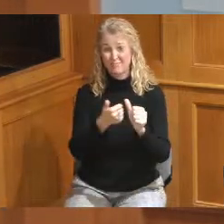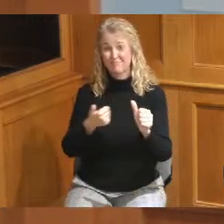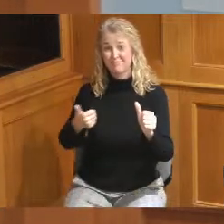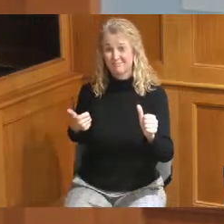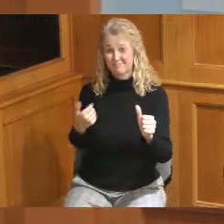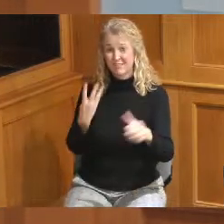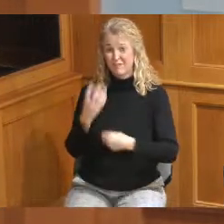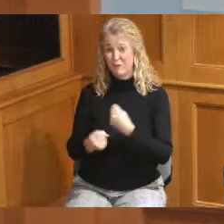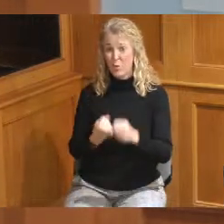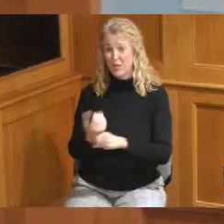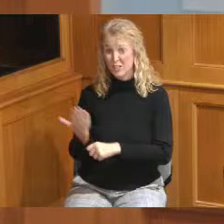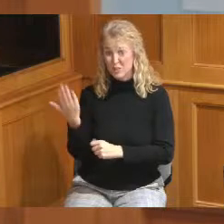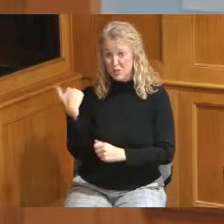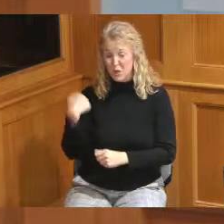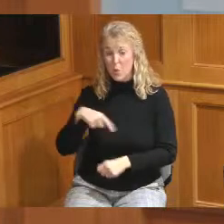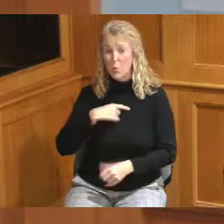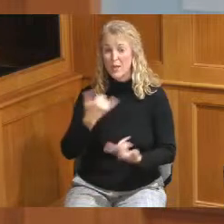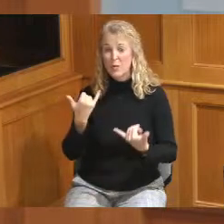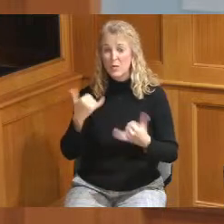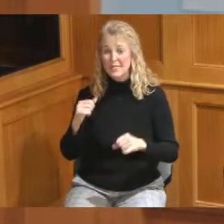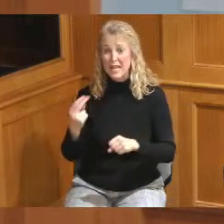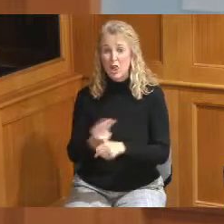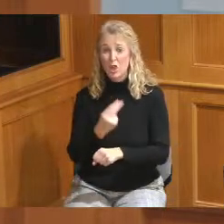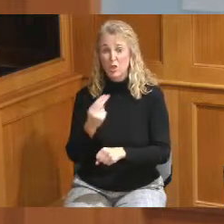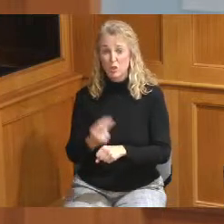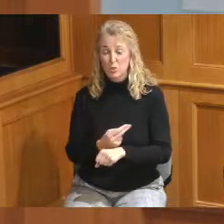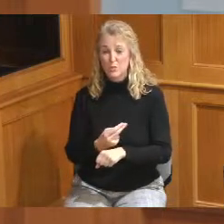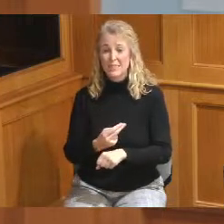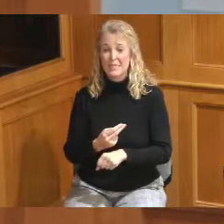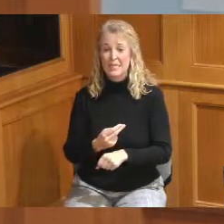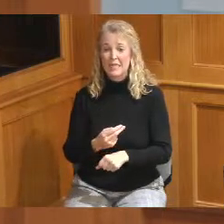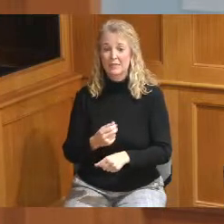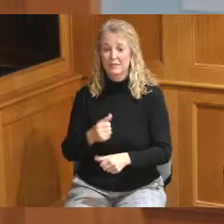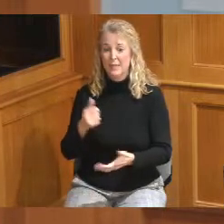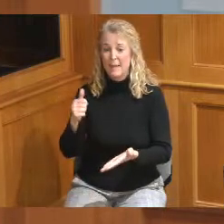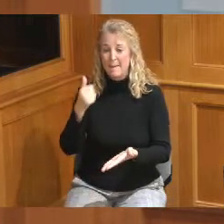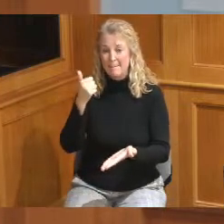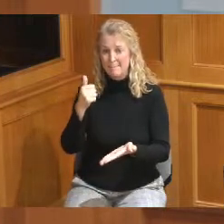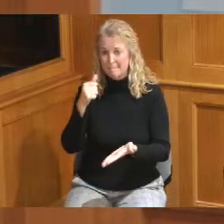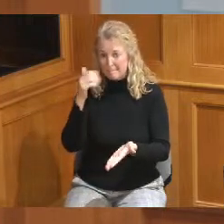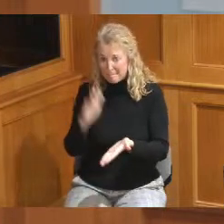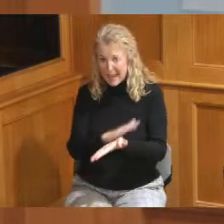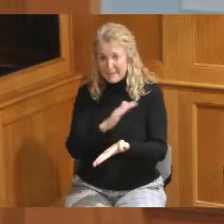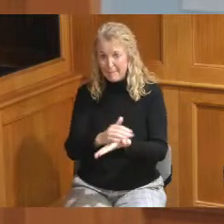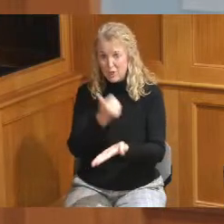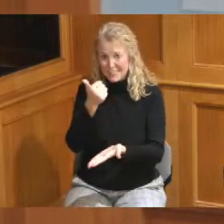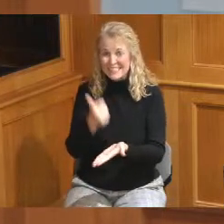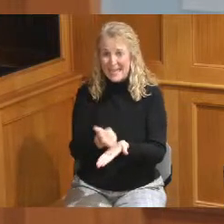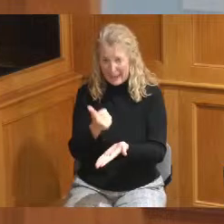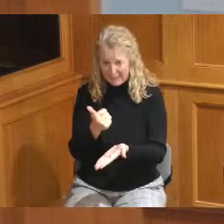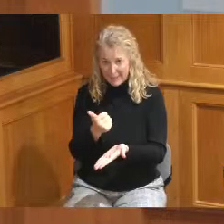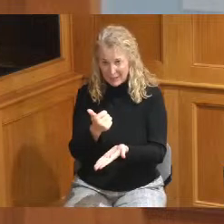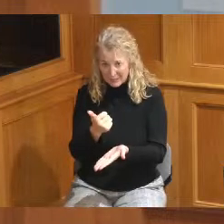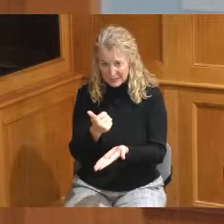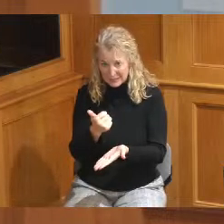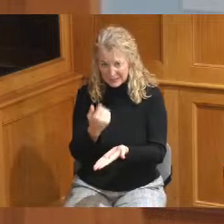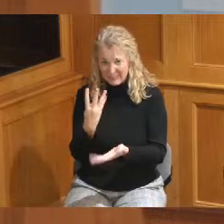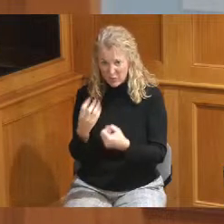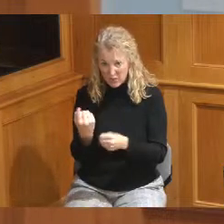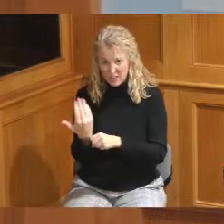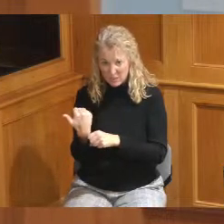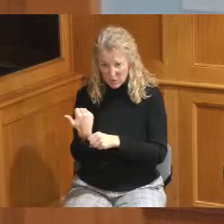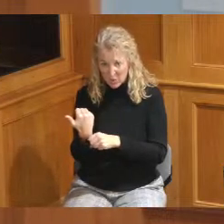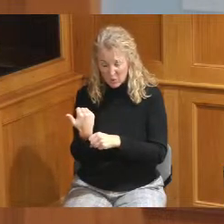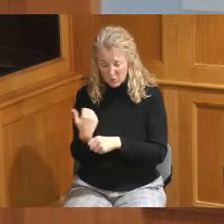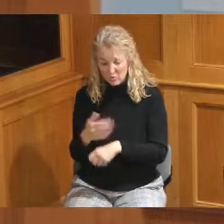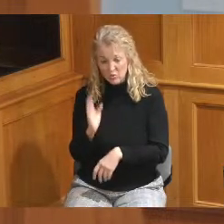ago, we were hand stamping police reports. So taking us to this level is really going